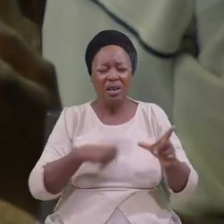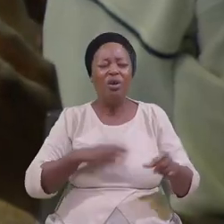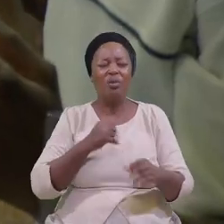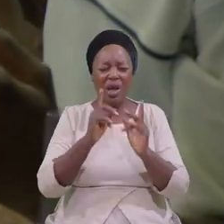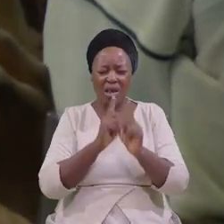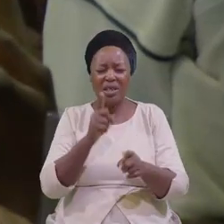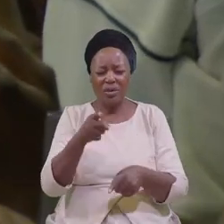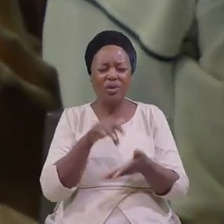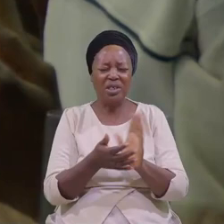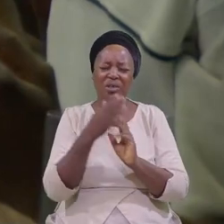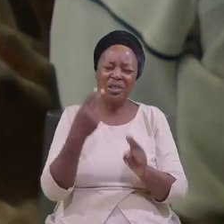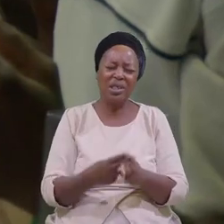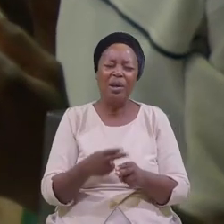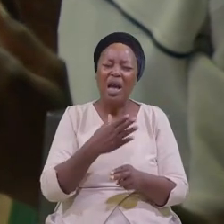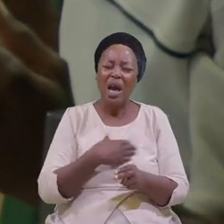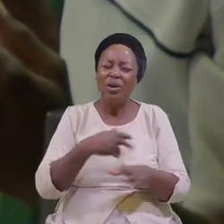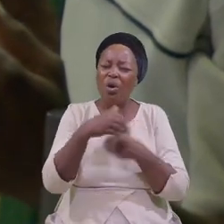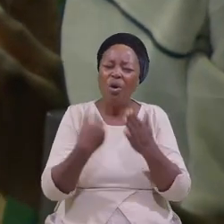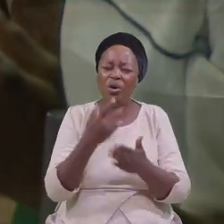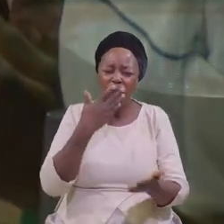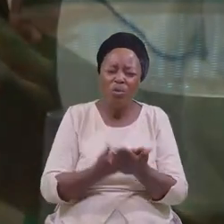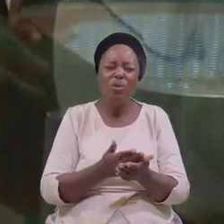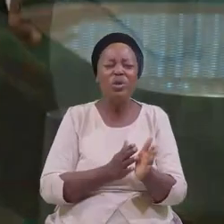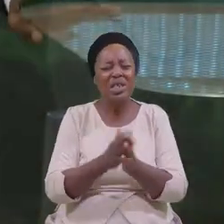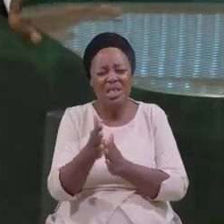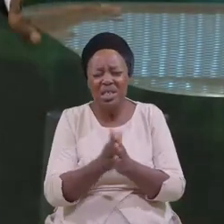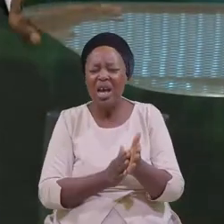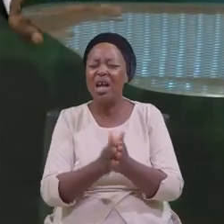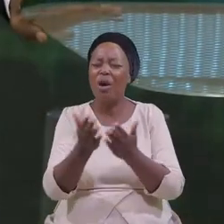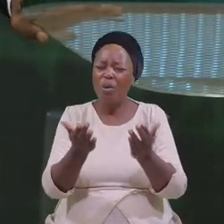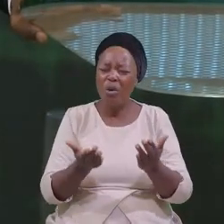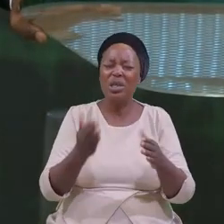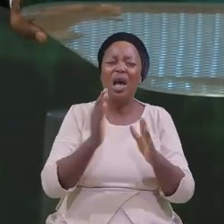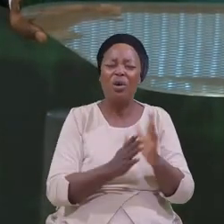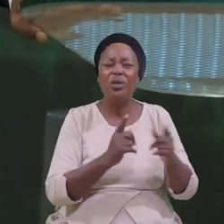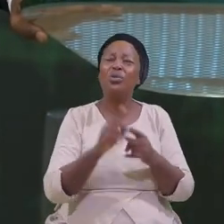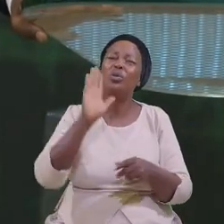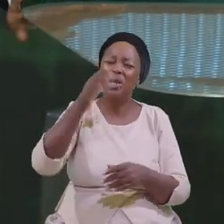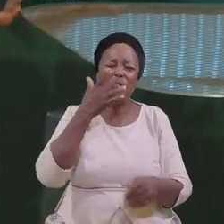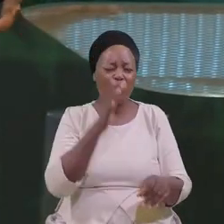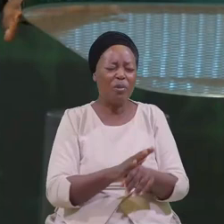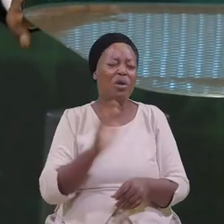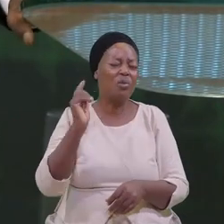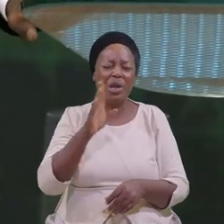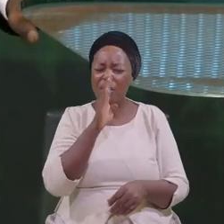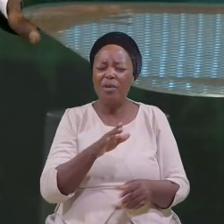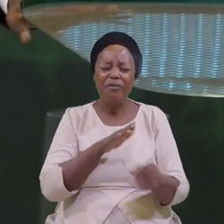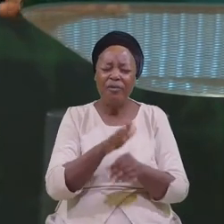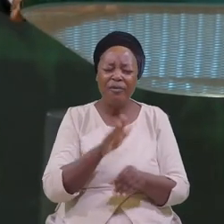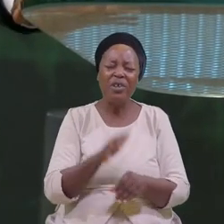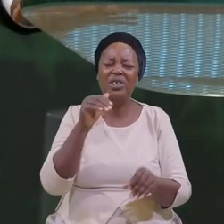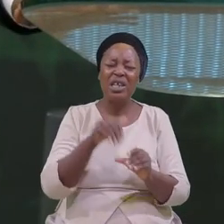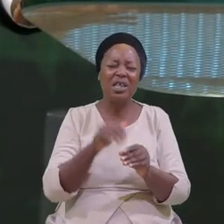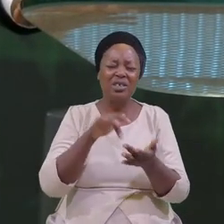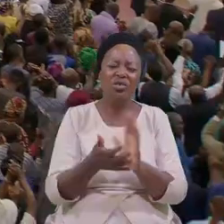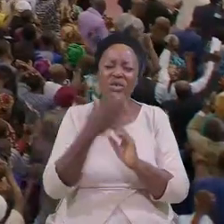prayer. And all your good desires according to his promise will be fulfilled in